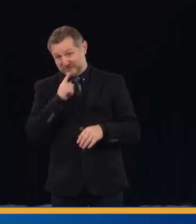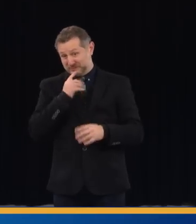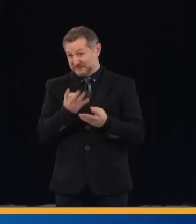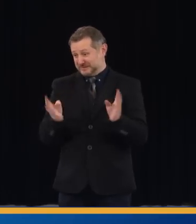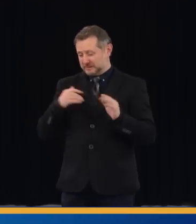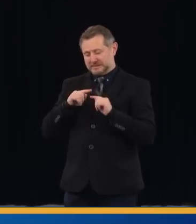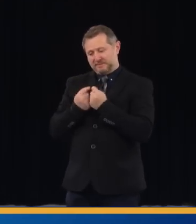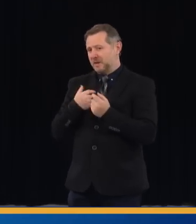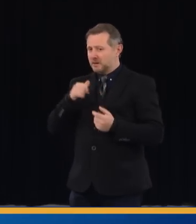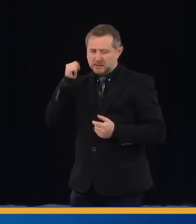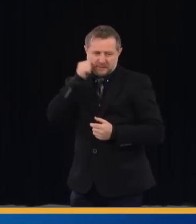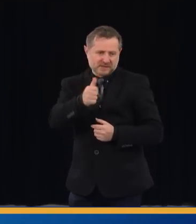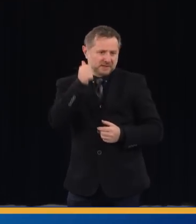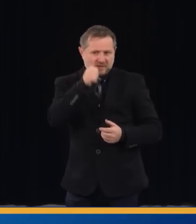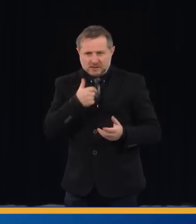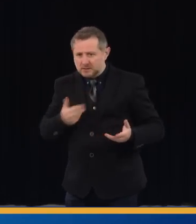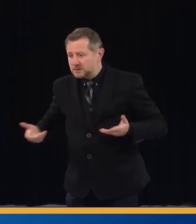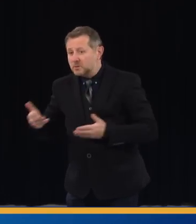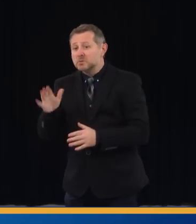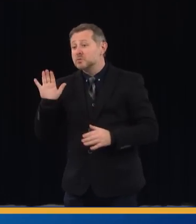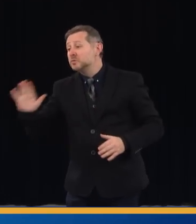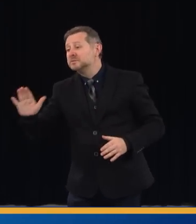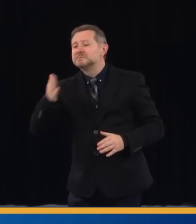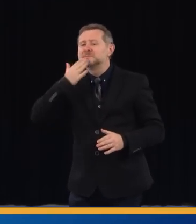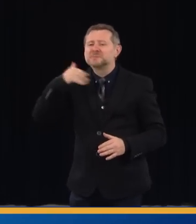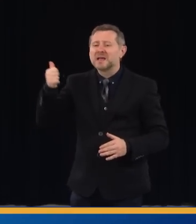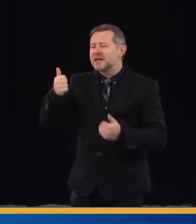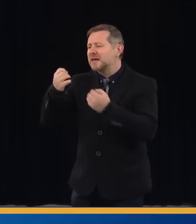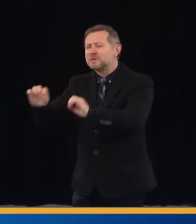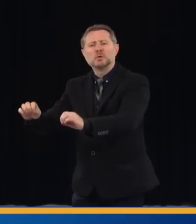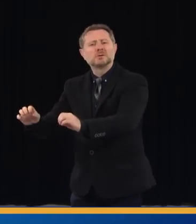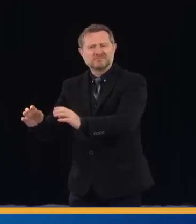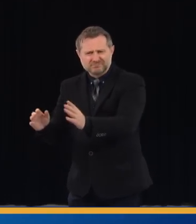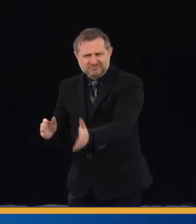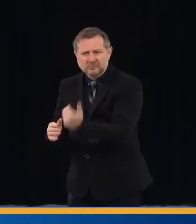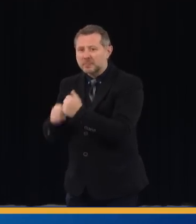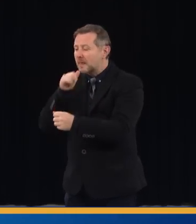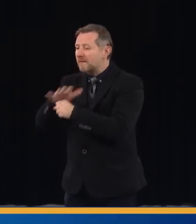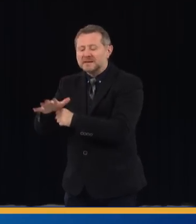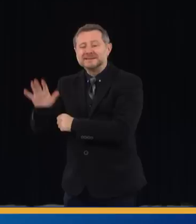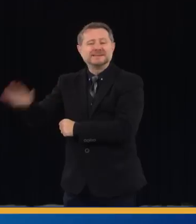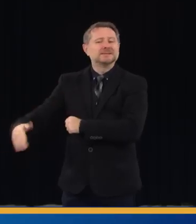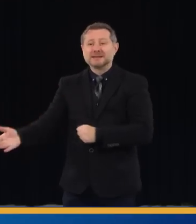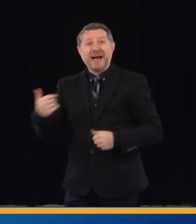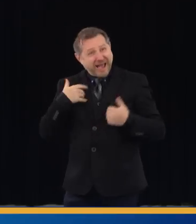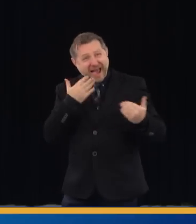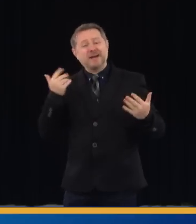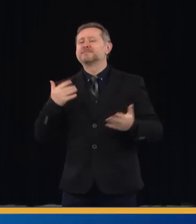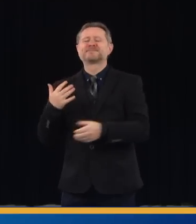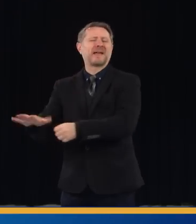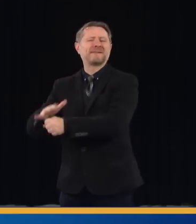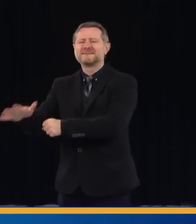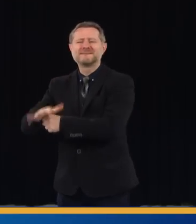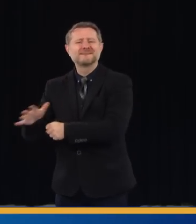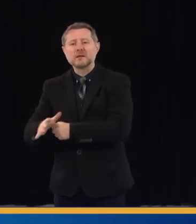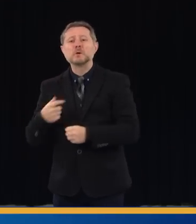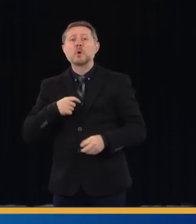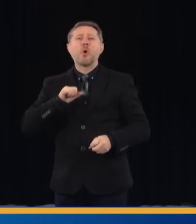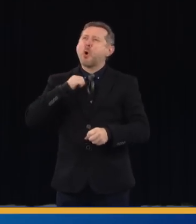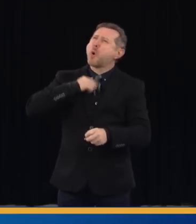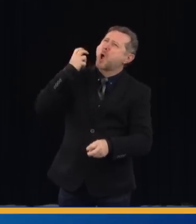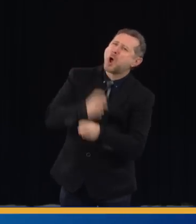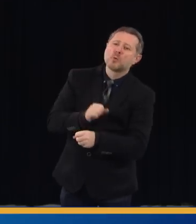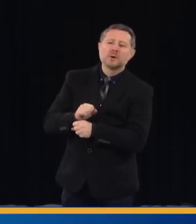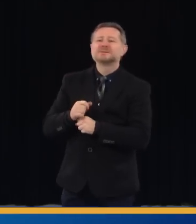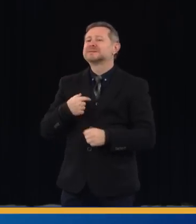is beyond best efforts. This is beyond I'm working very hard. We have to get this done. We have to succeed. We